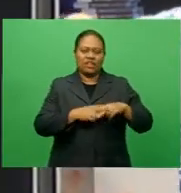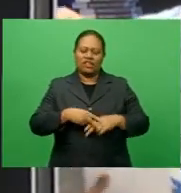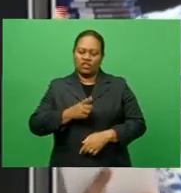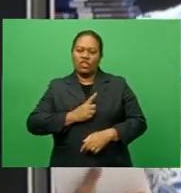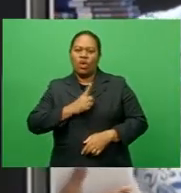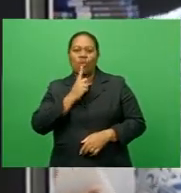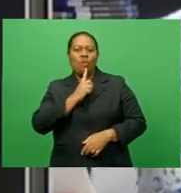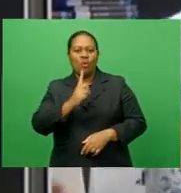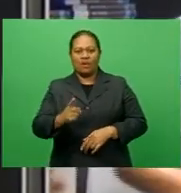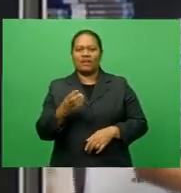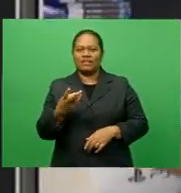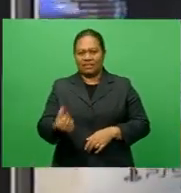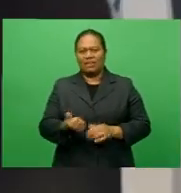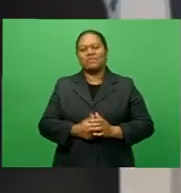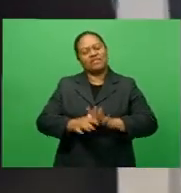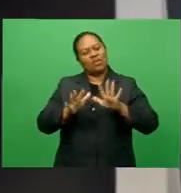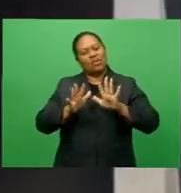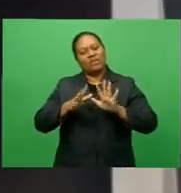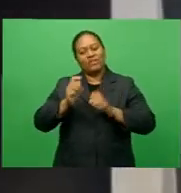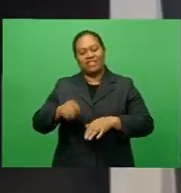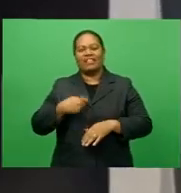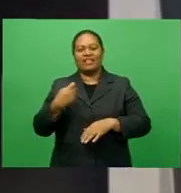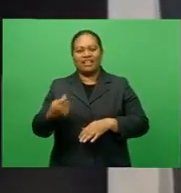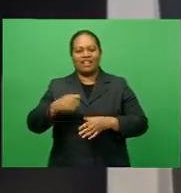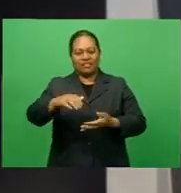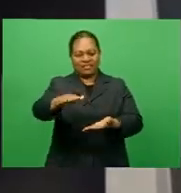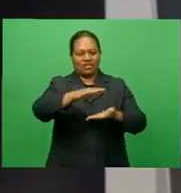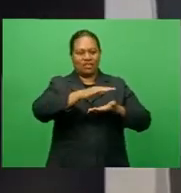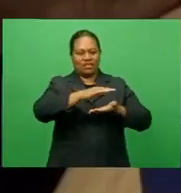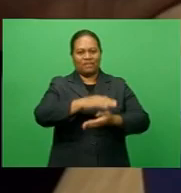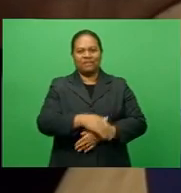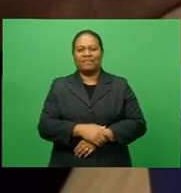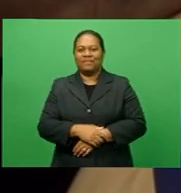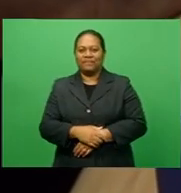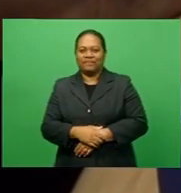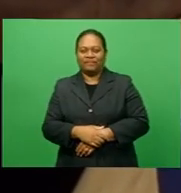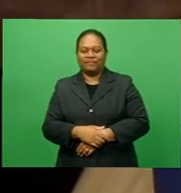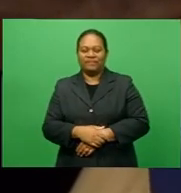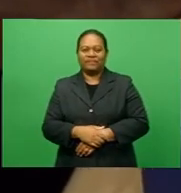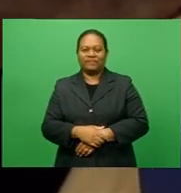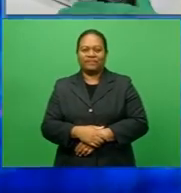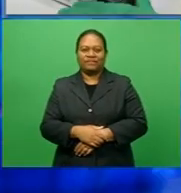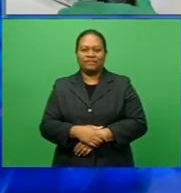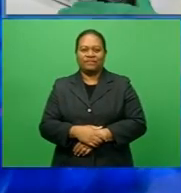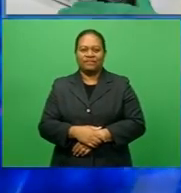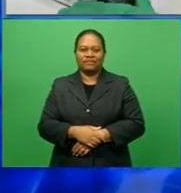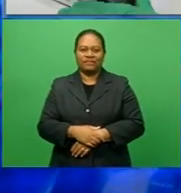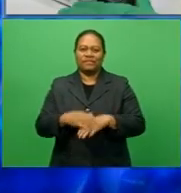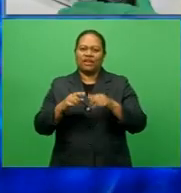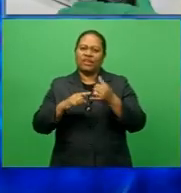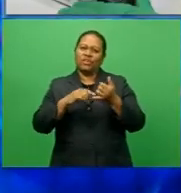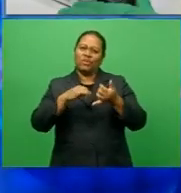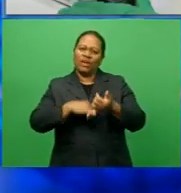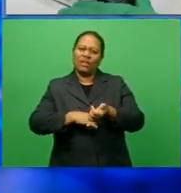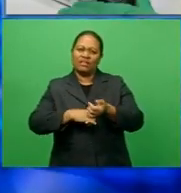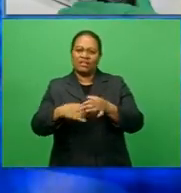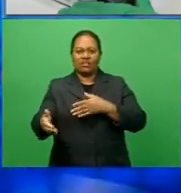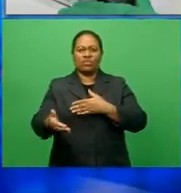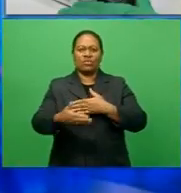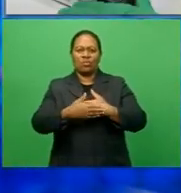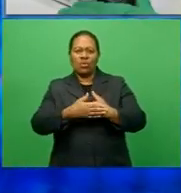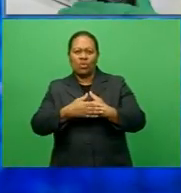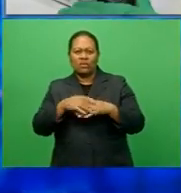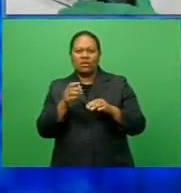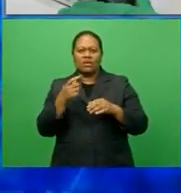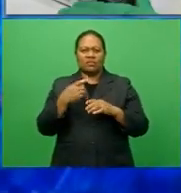their consoles and are waiting for the next stock. Venina Rakautonga, FBC News. U.S. stocks closed steeply